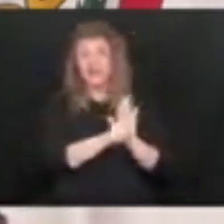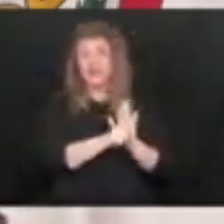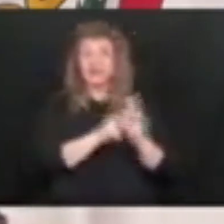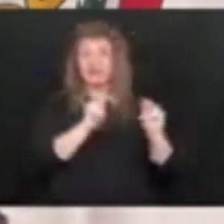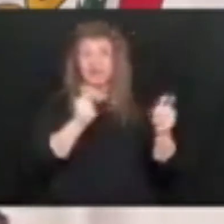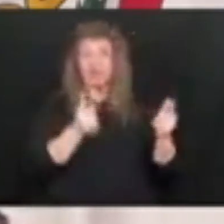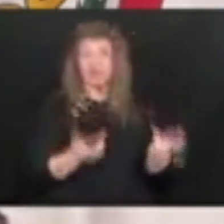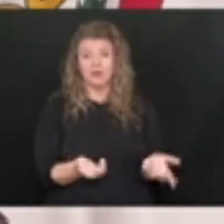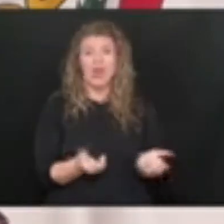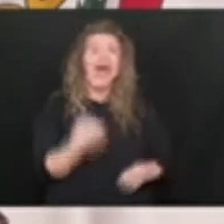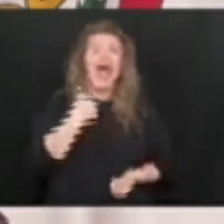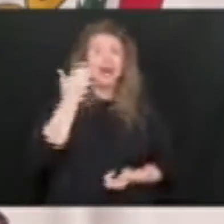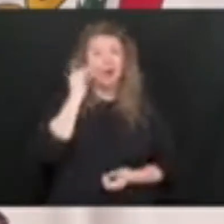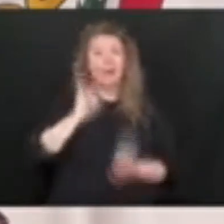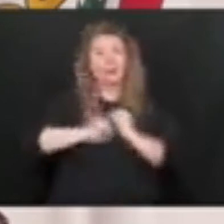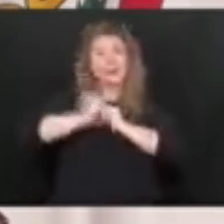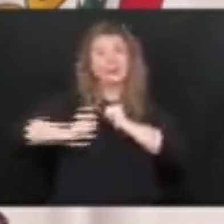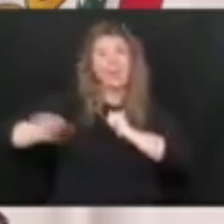point.